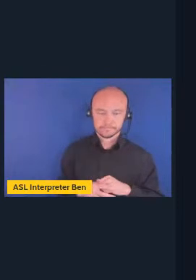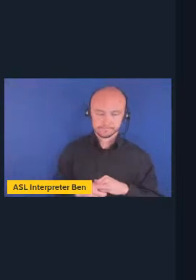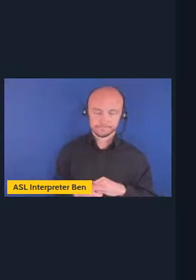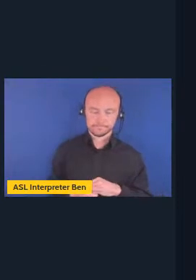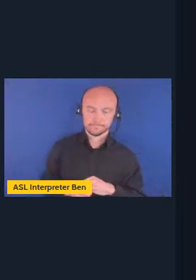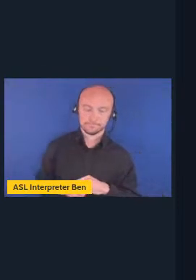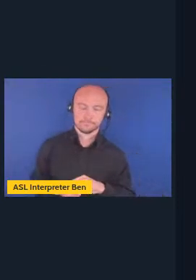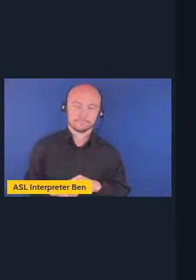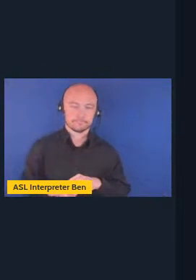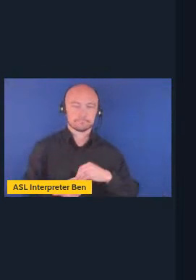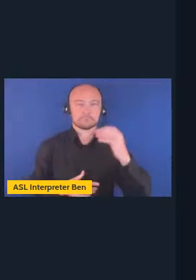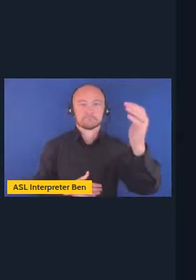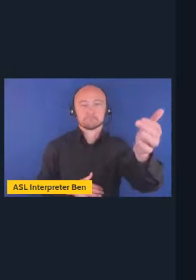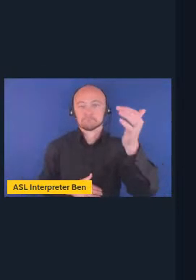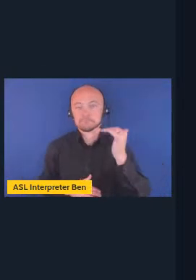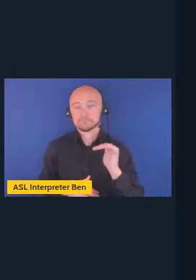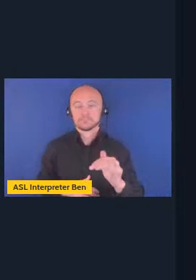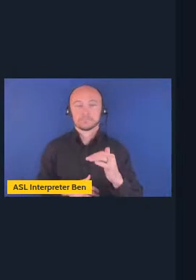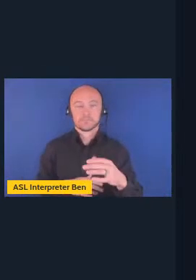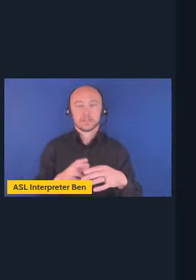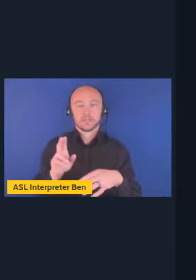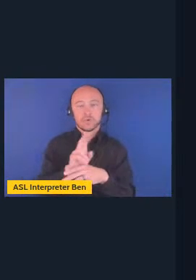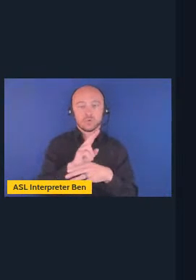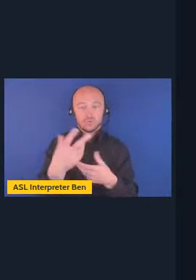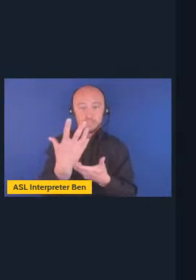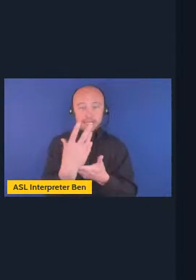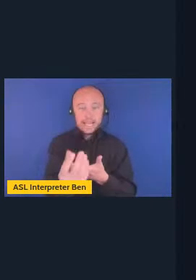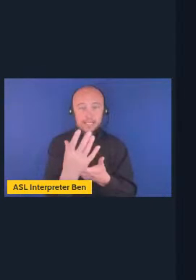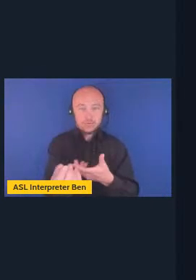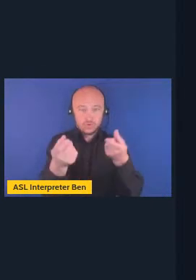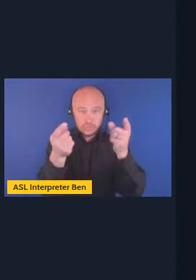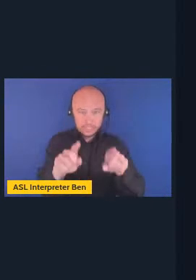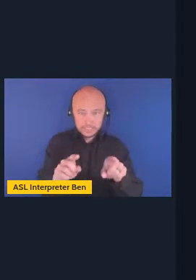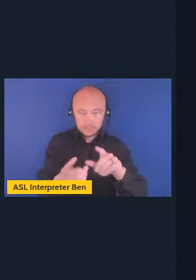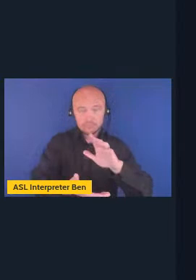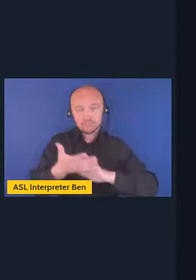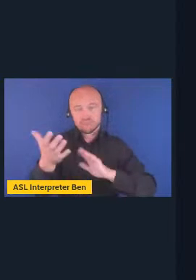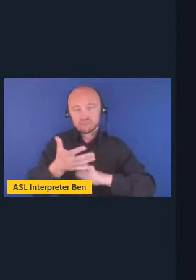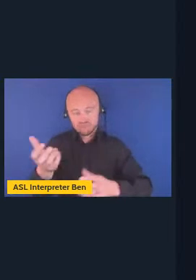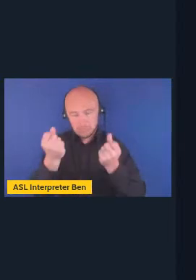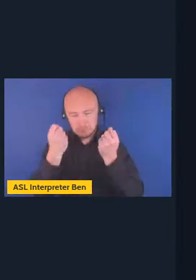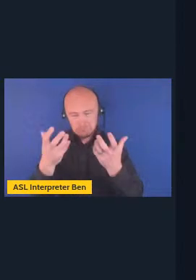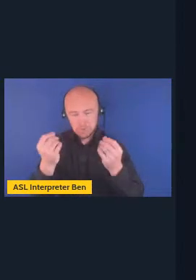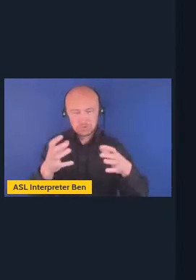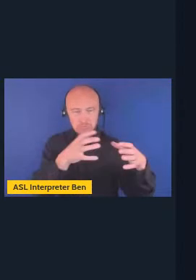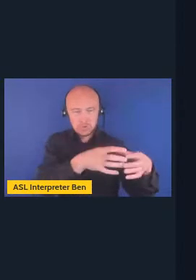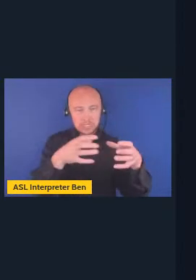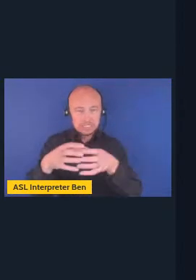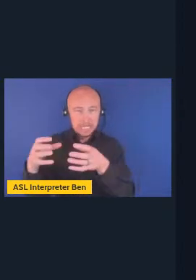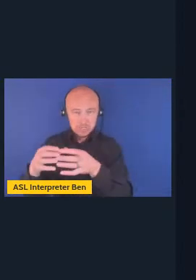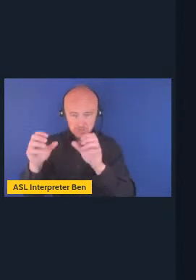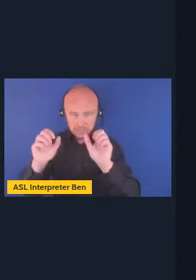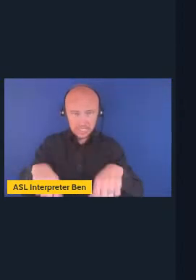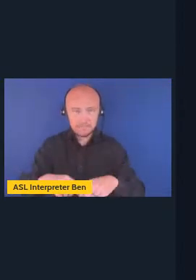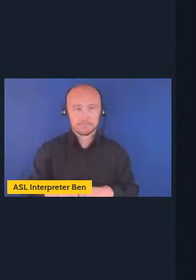Then you can use that external instances to run the multiple containers on that VM.